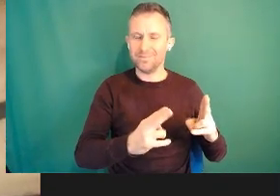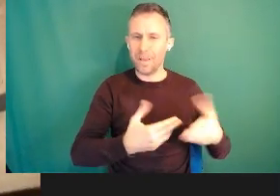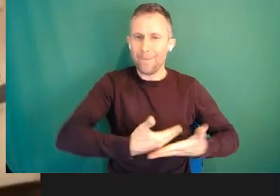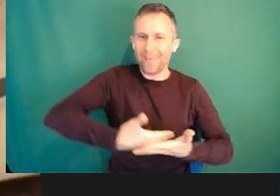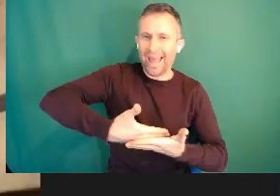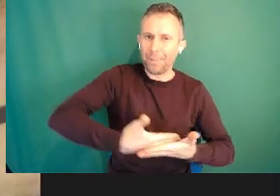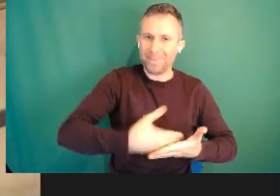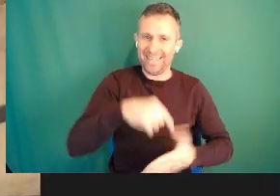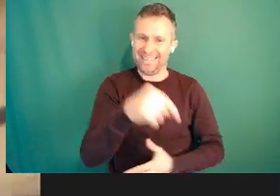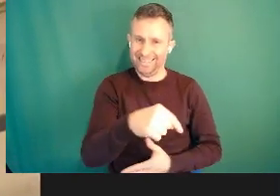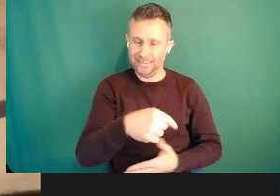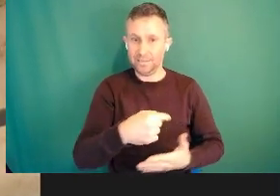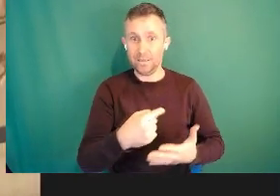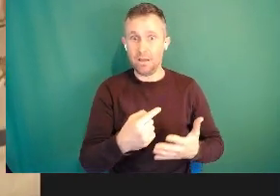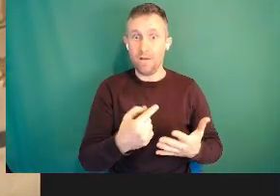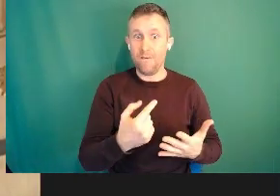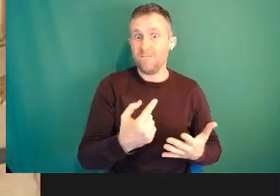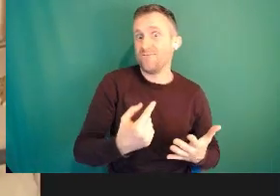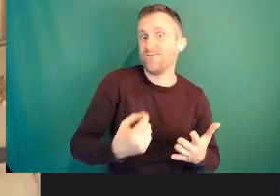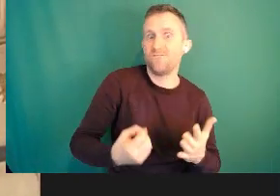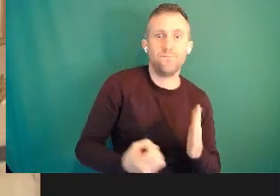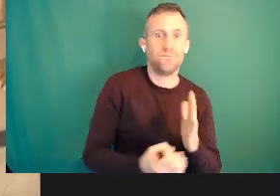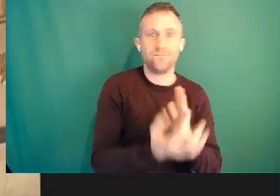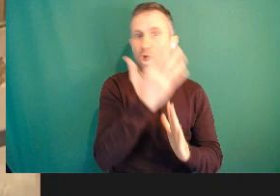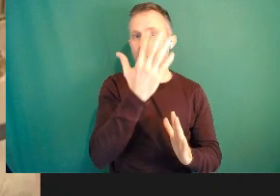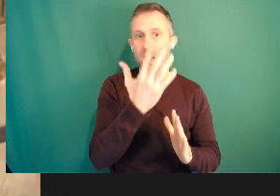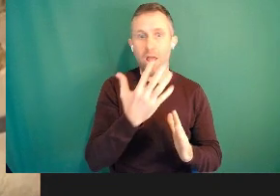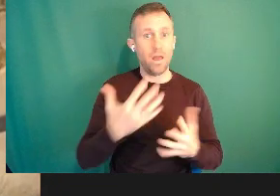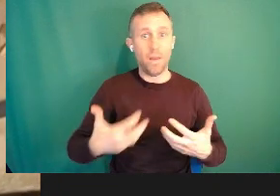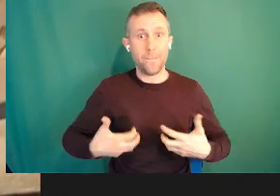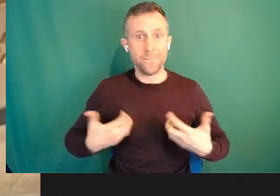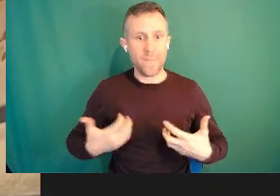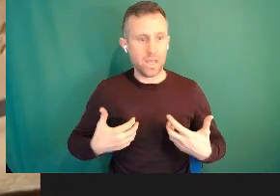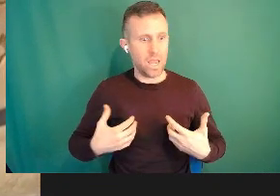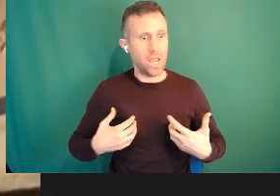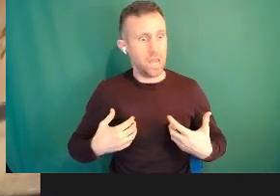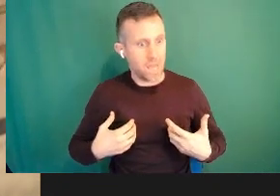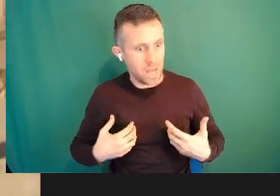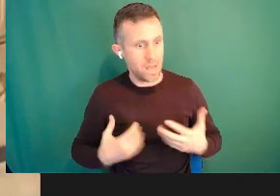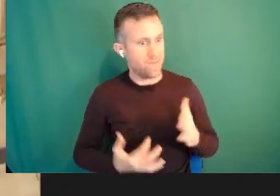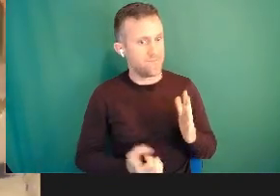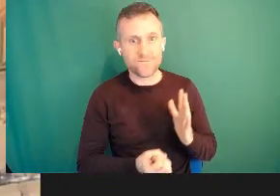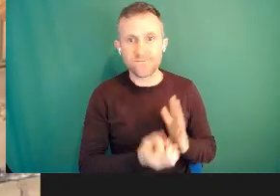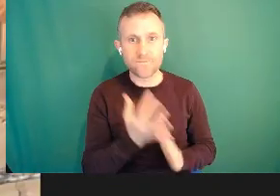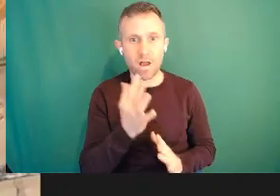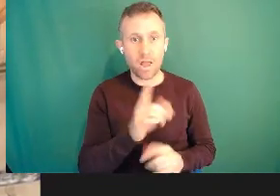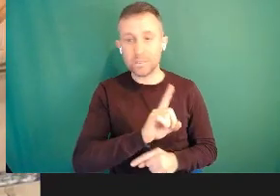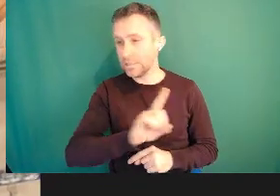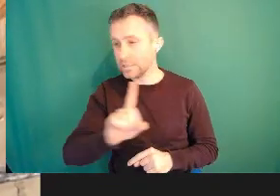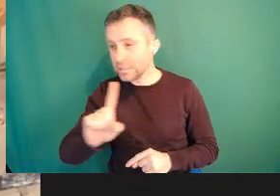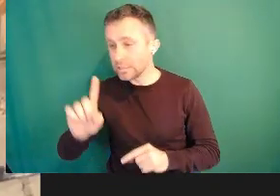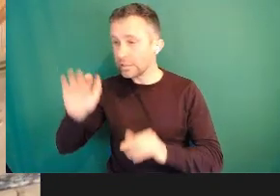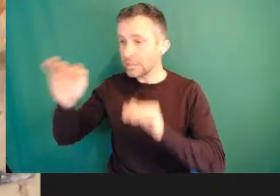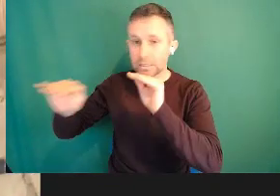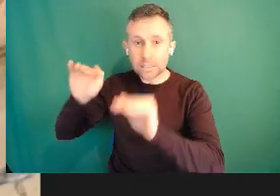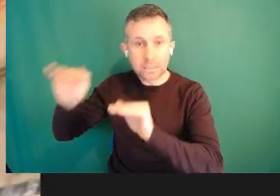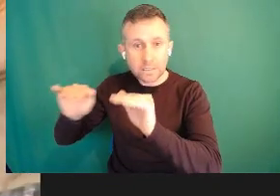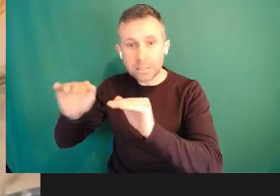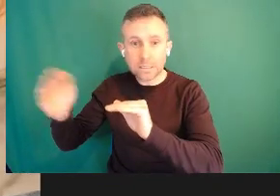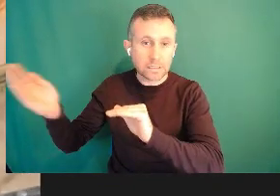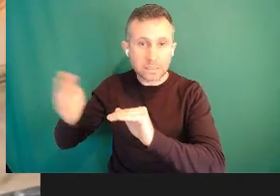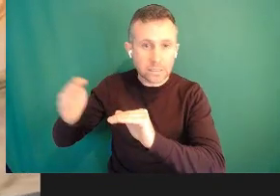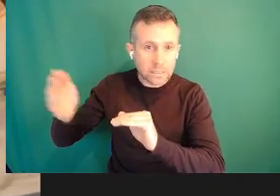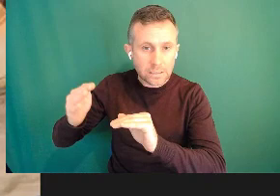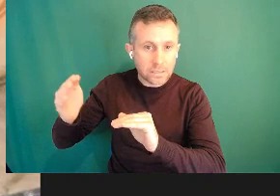fire, nobody would have been able to get the baby out. So that the monkey is attributed with saving the baby's life. And so they always have